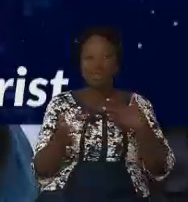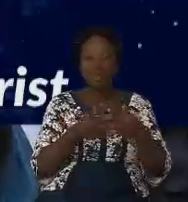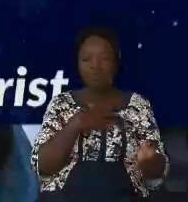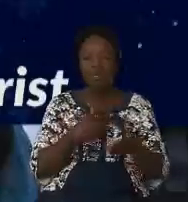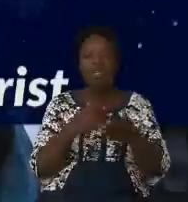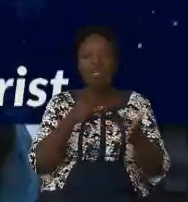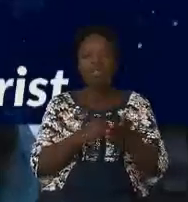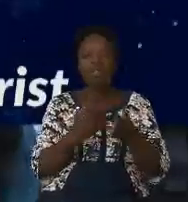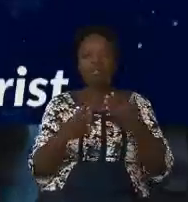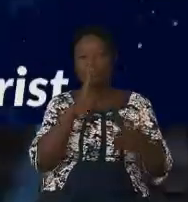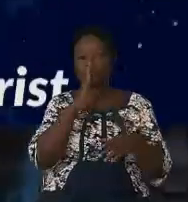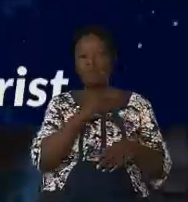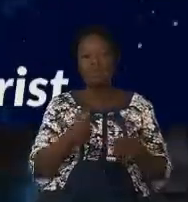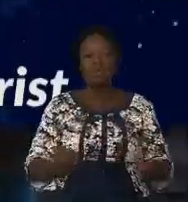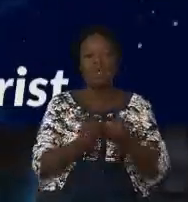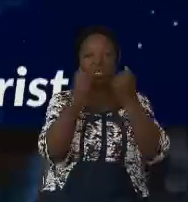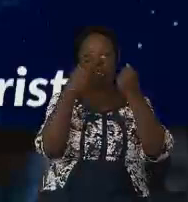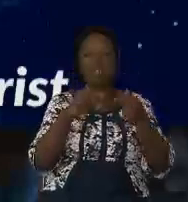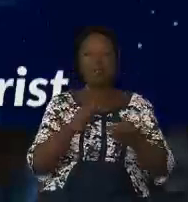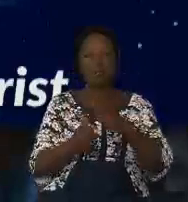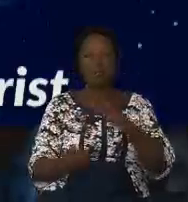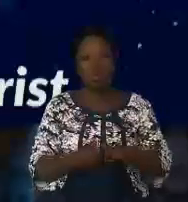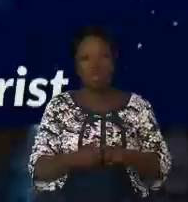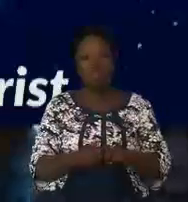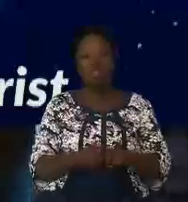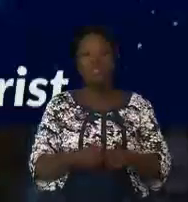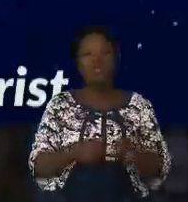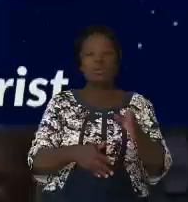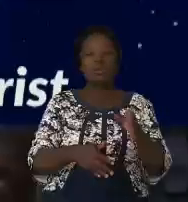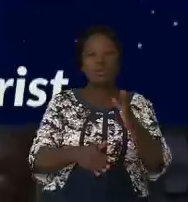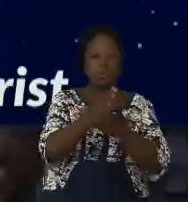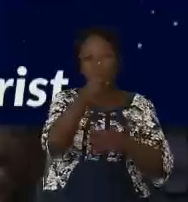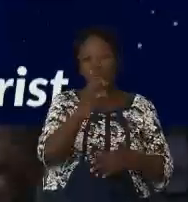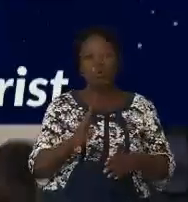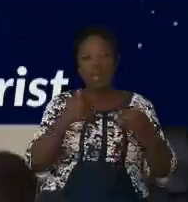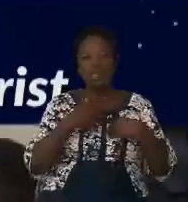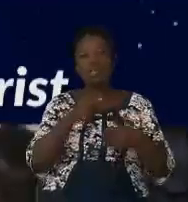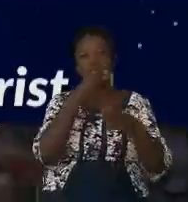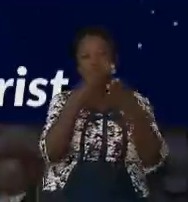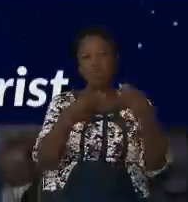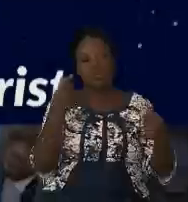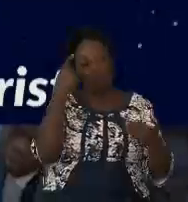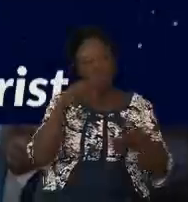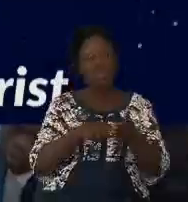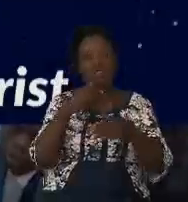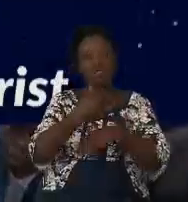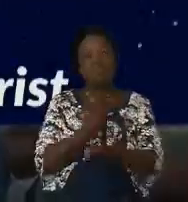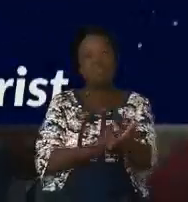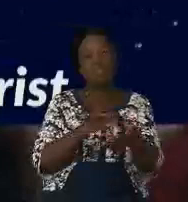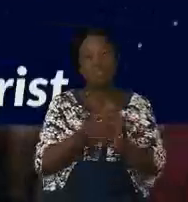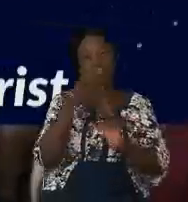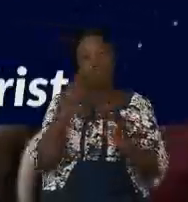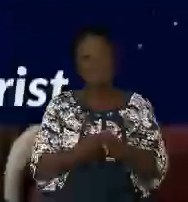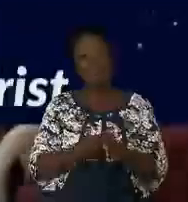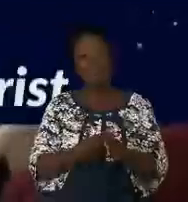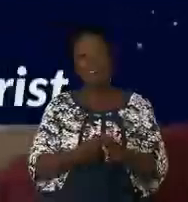Just keep on praying. Whatsoever may be the challenge, the mountain, the problems, God has a solution for you this